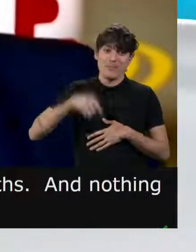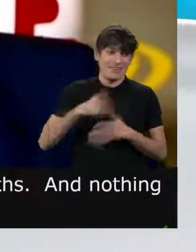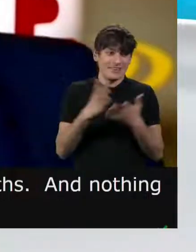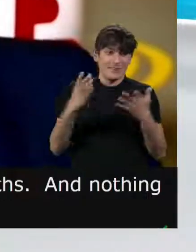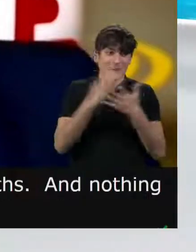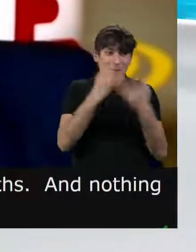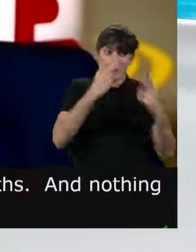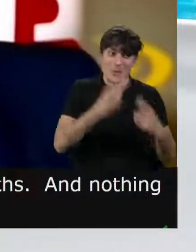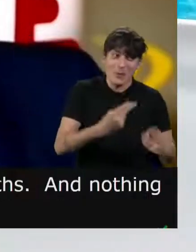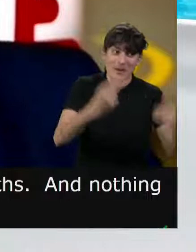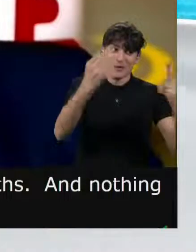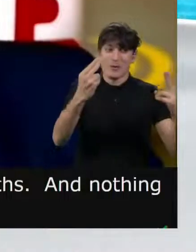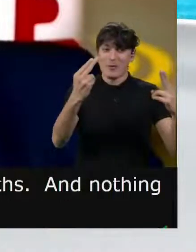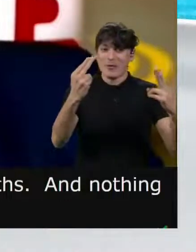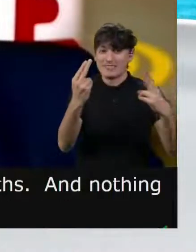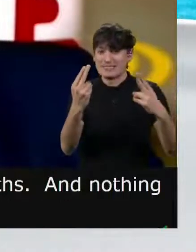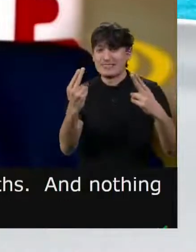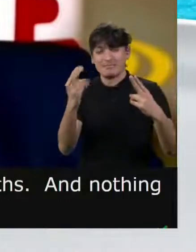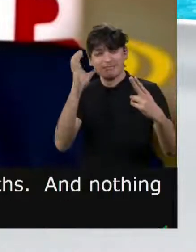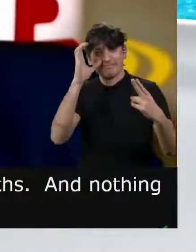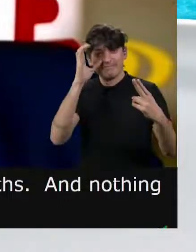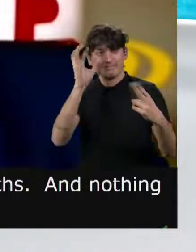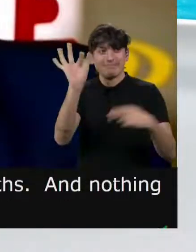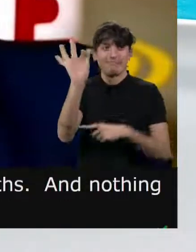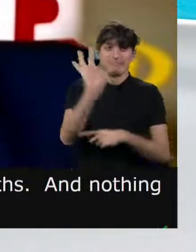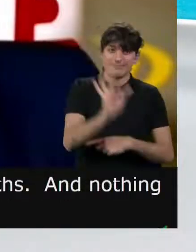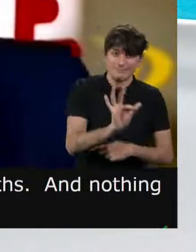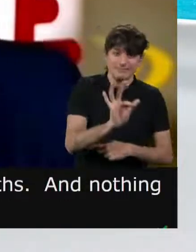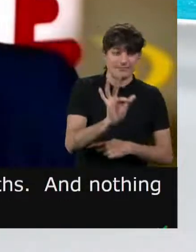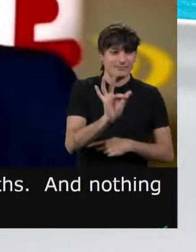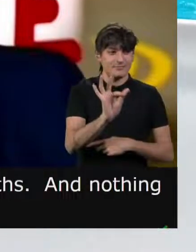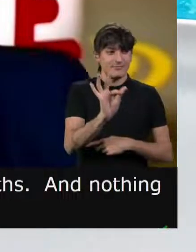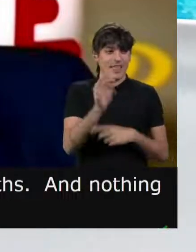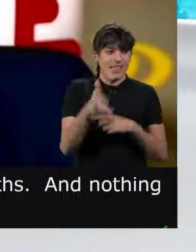Also, thanks to the public of the audience that has been